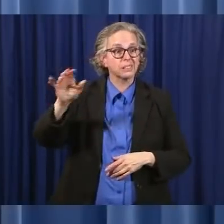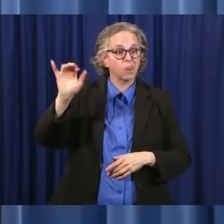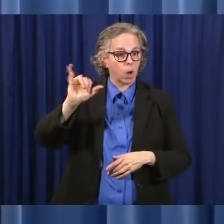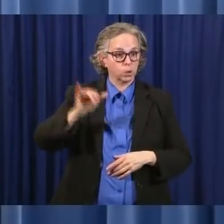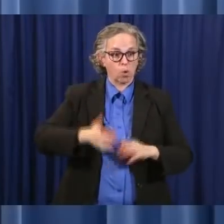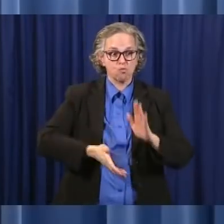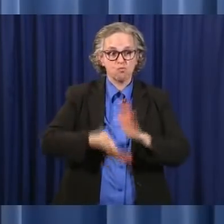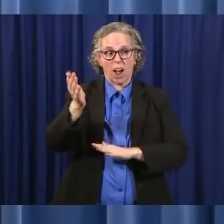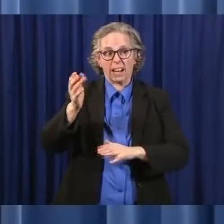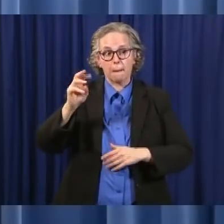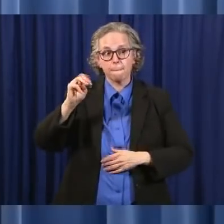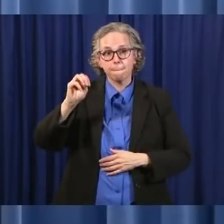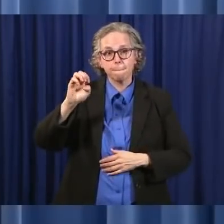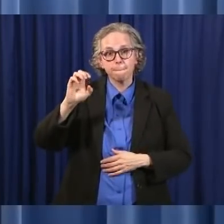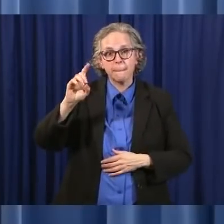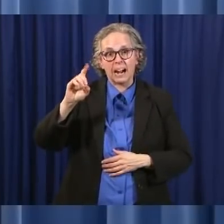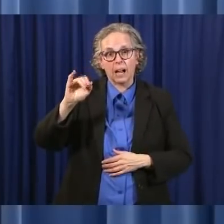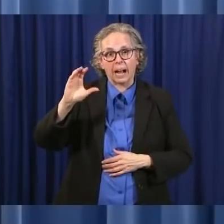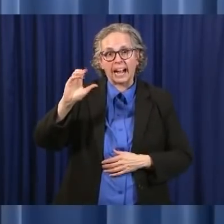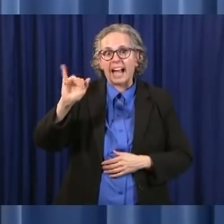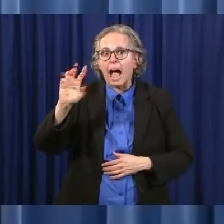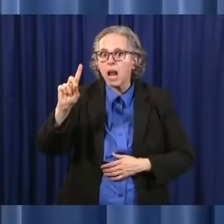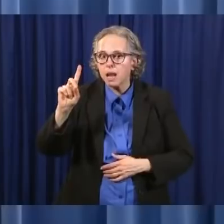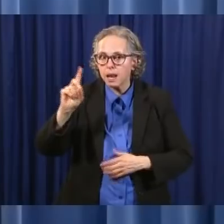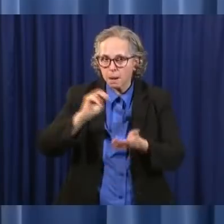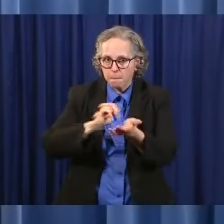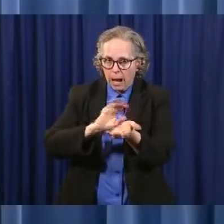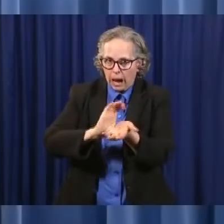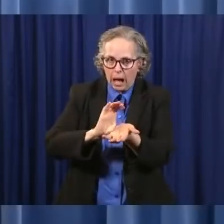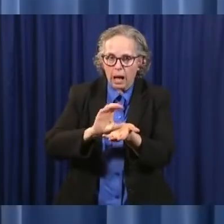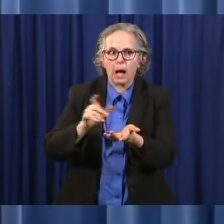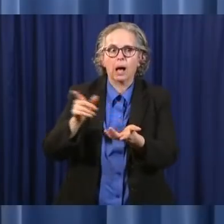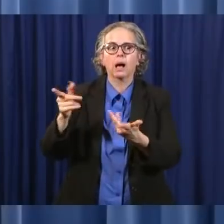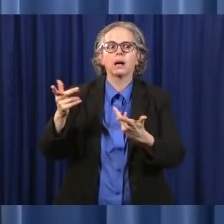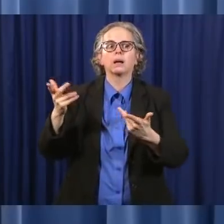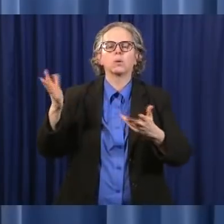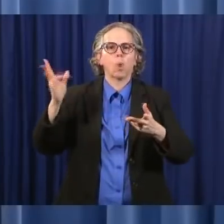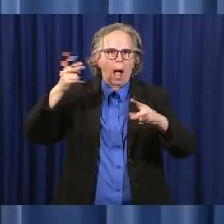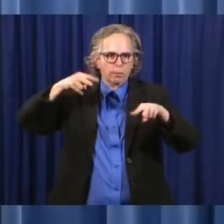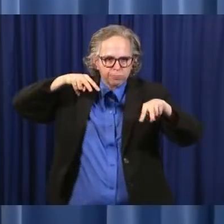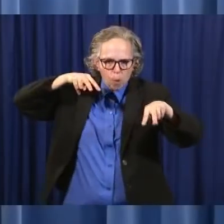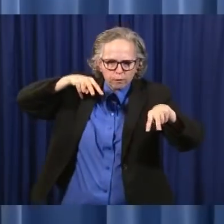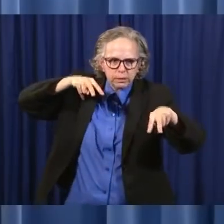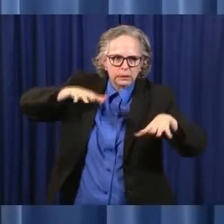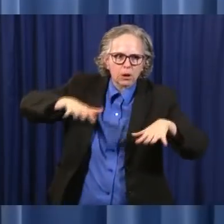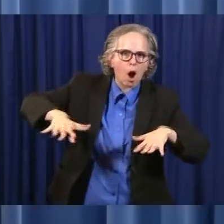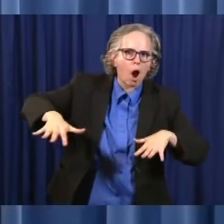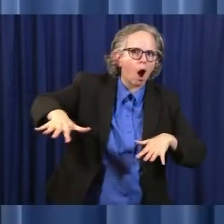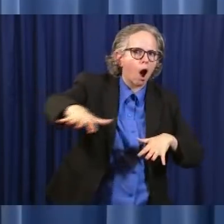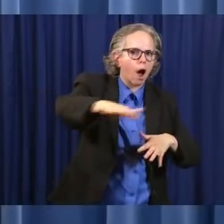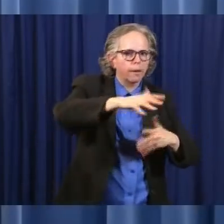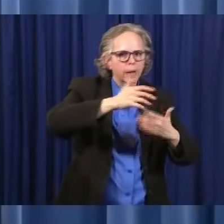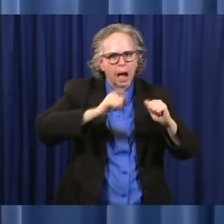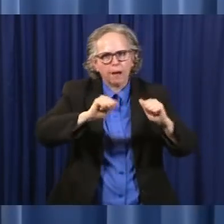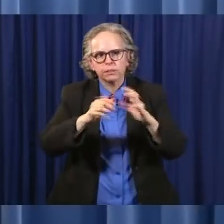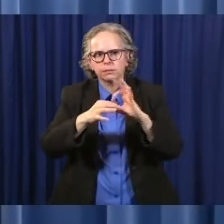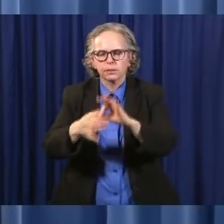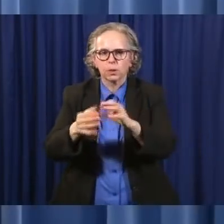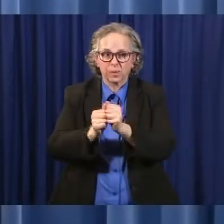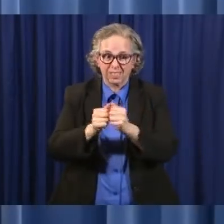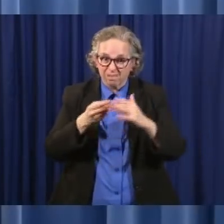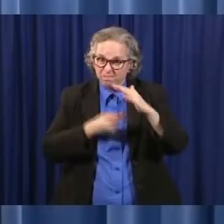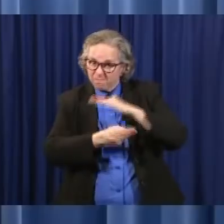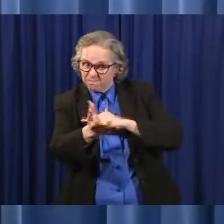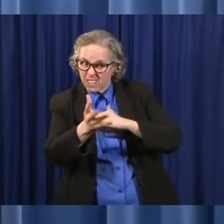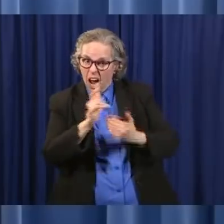oversee this whole effort. We've got tremendous assistance from our hospitals. And what is kind of, I